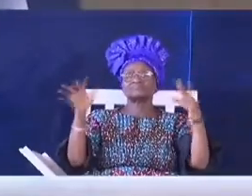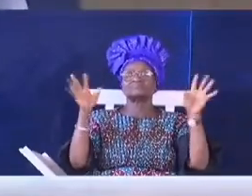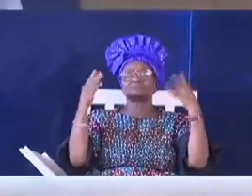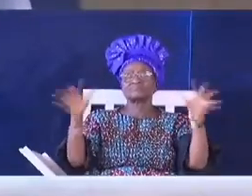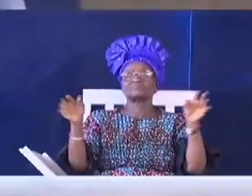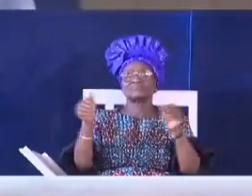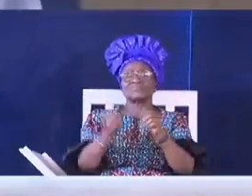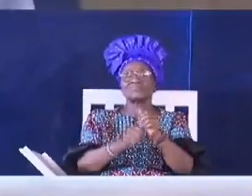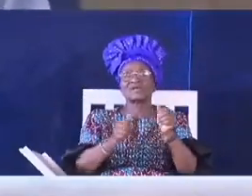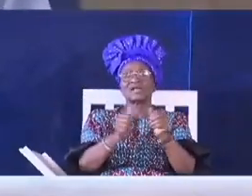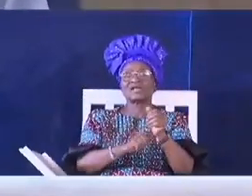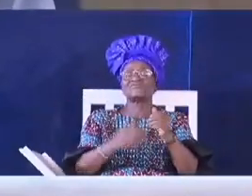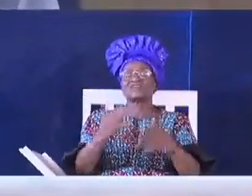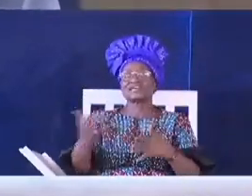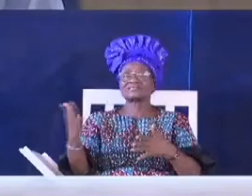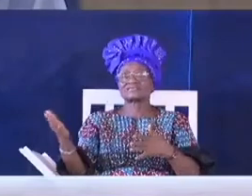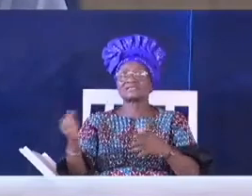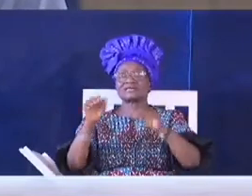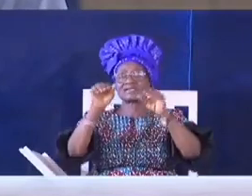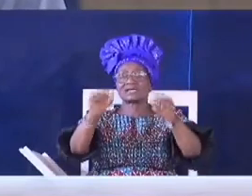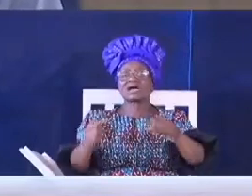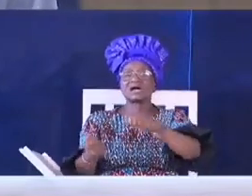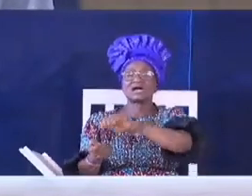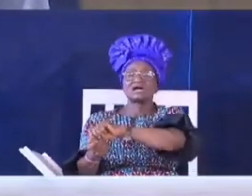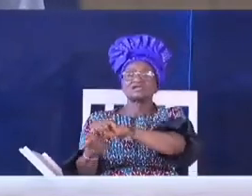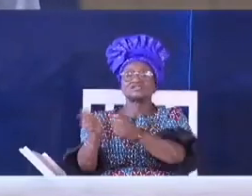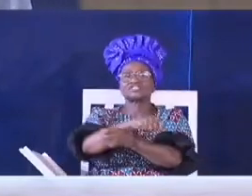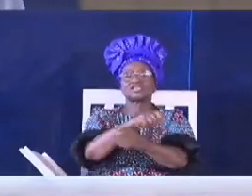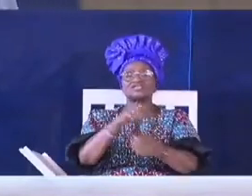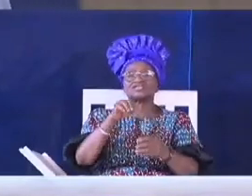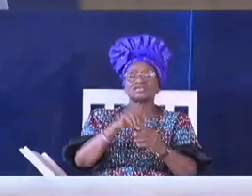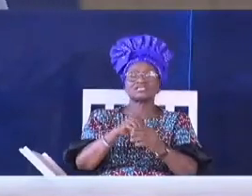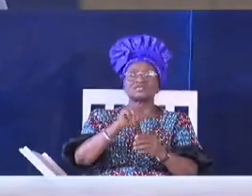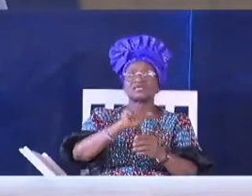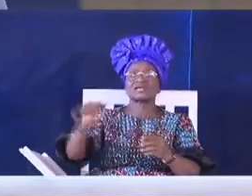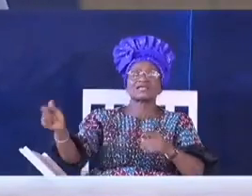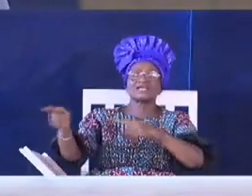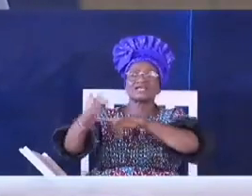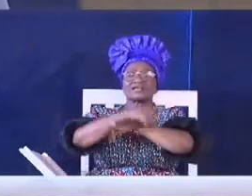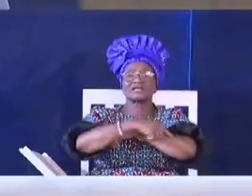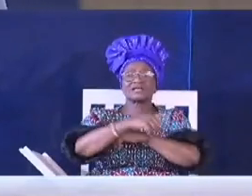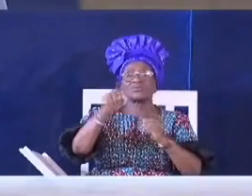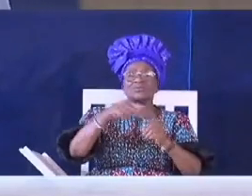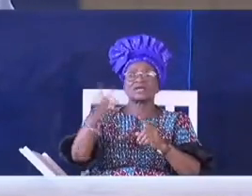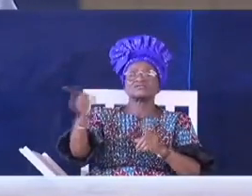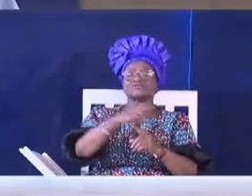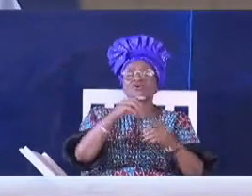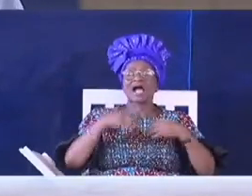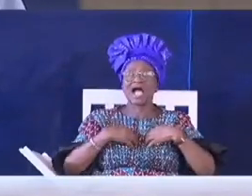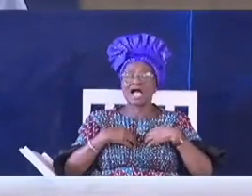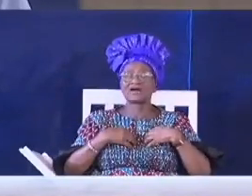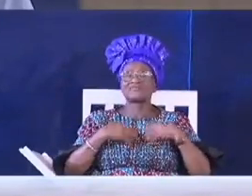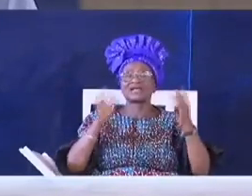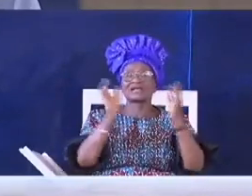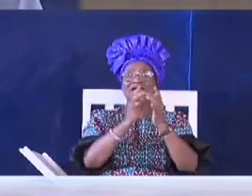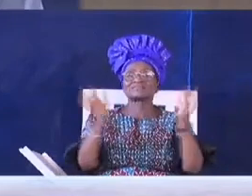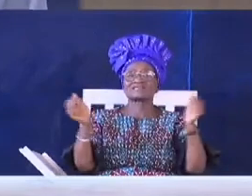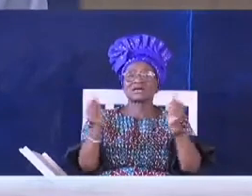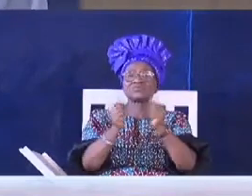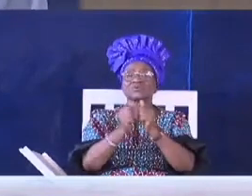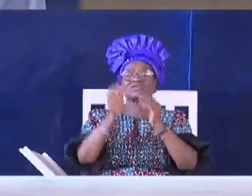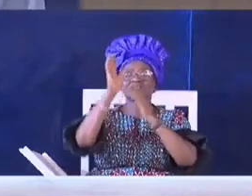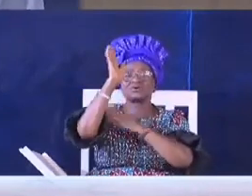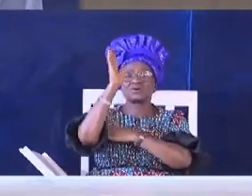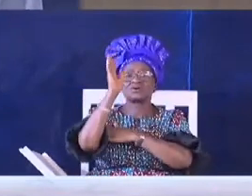Everything can change in a day when you have an encounter with God. Hurry up.